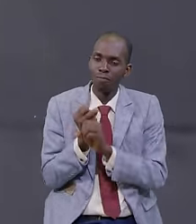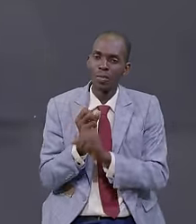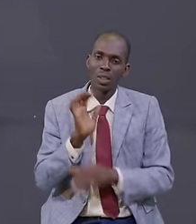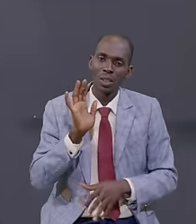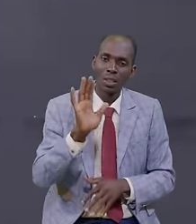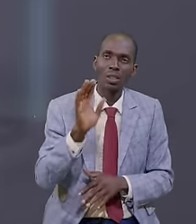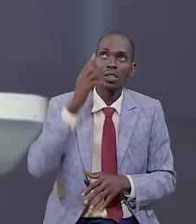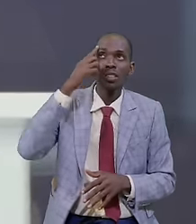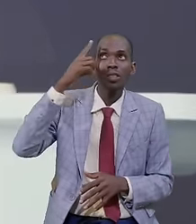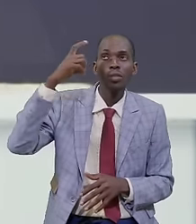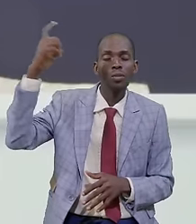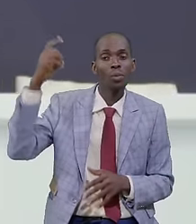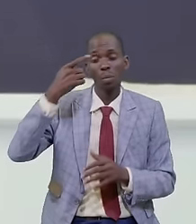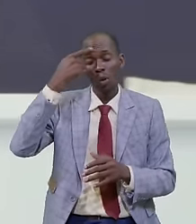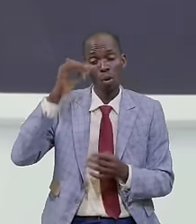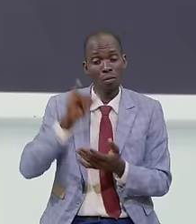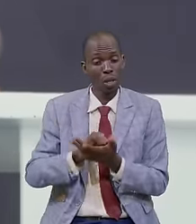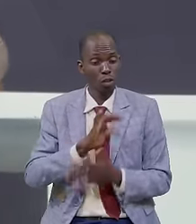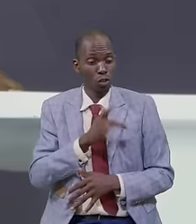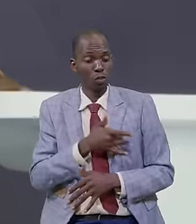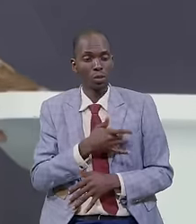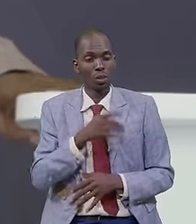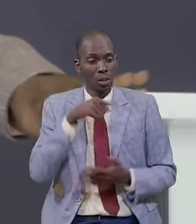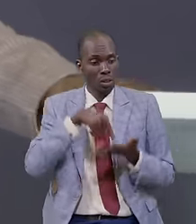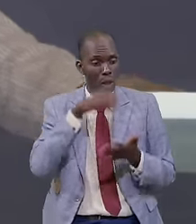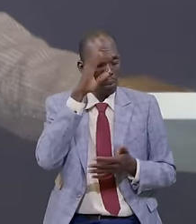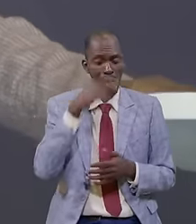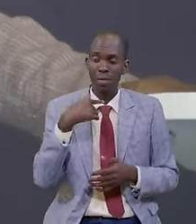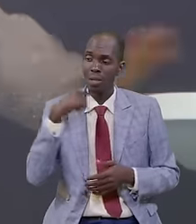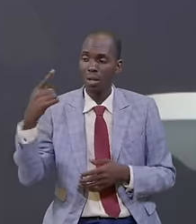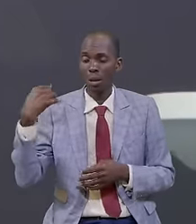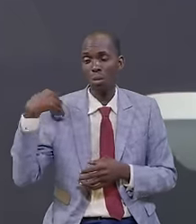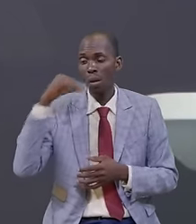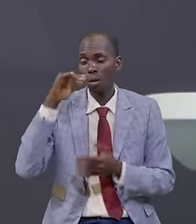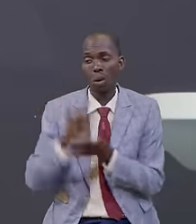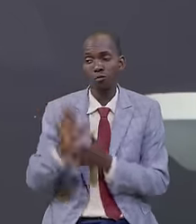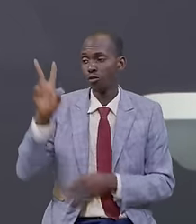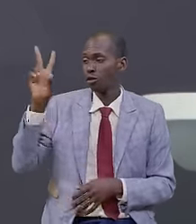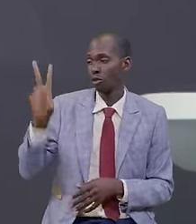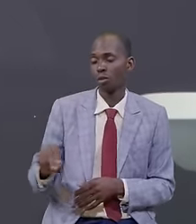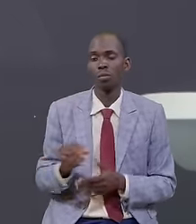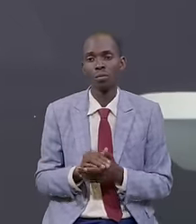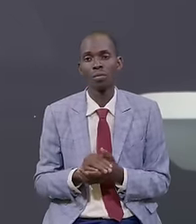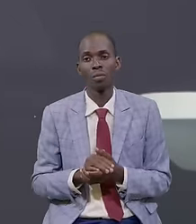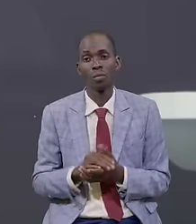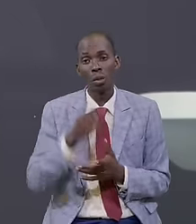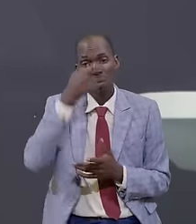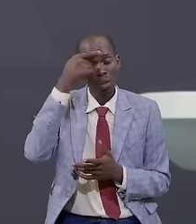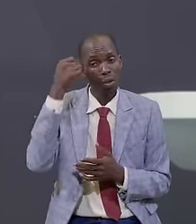him to say no to the temptress and to the temptation, because the